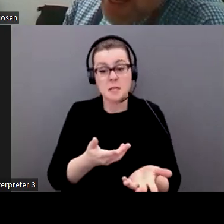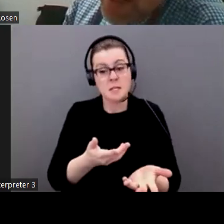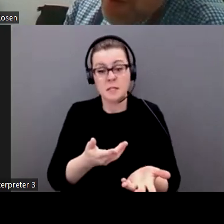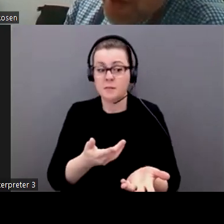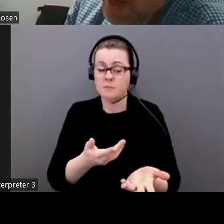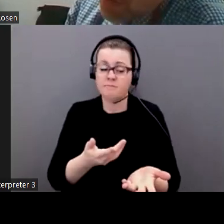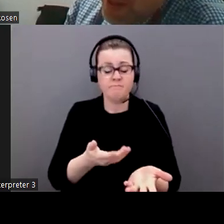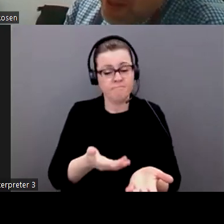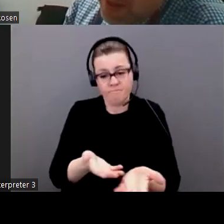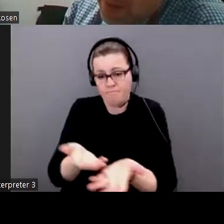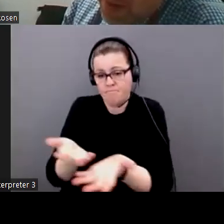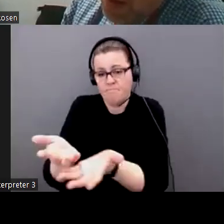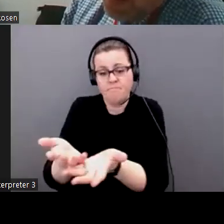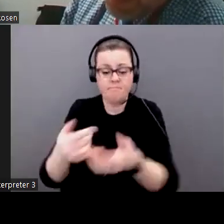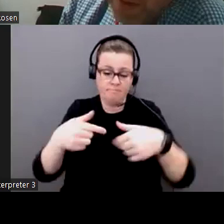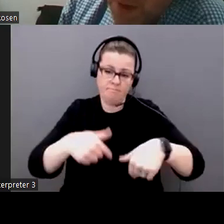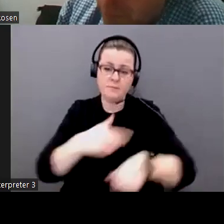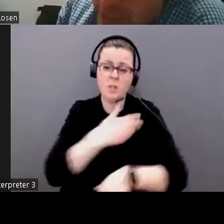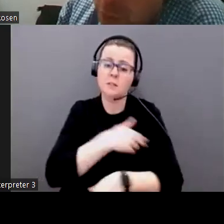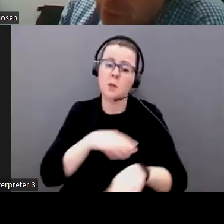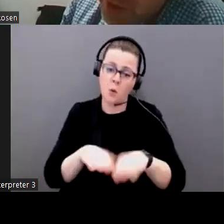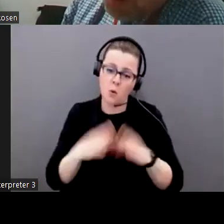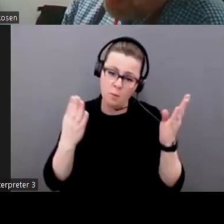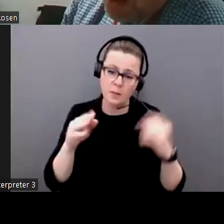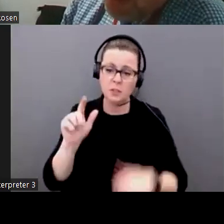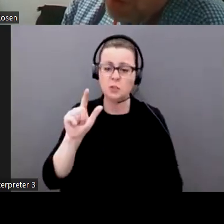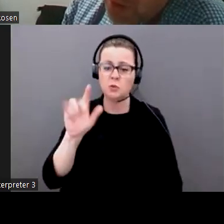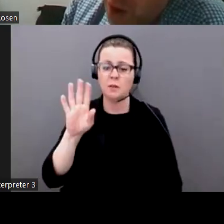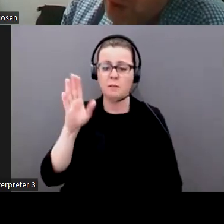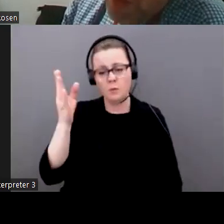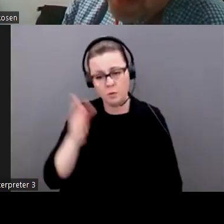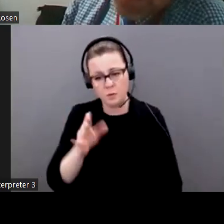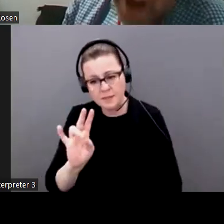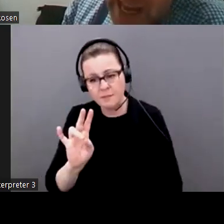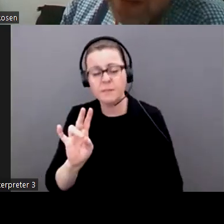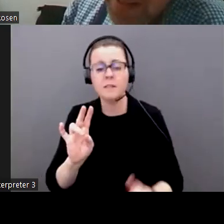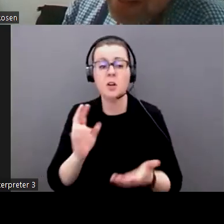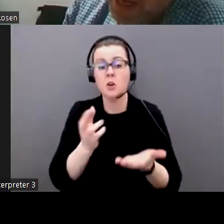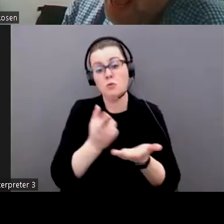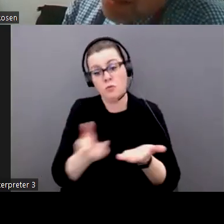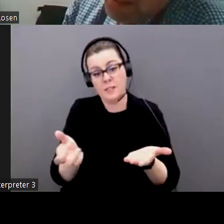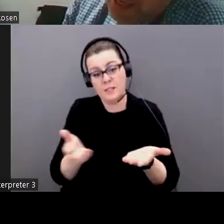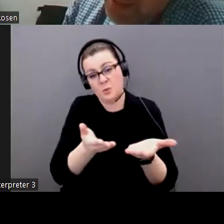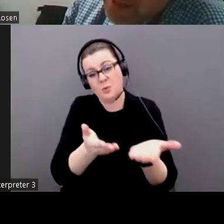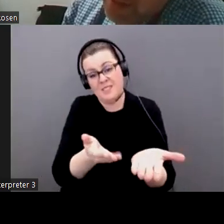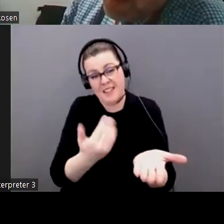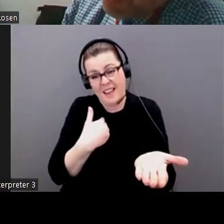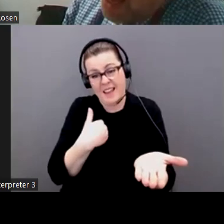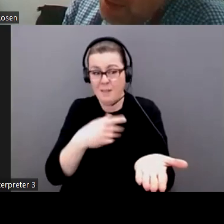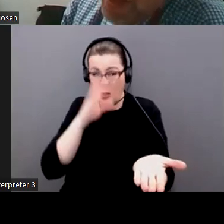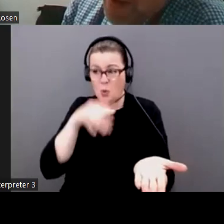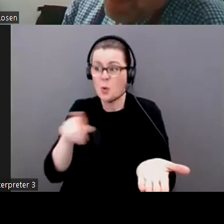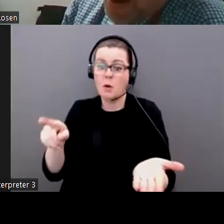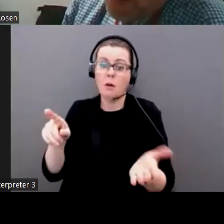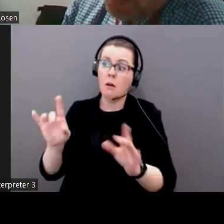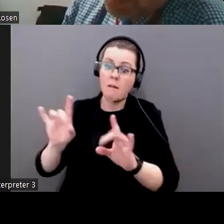hours a day, 7 days a week. Here are the resources. We want you to know that this violence can escalate and